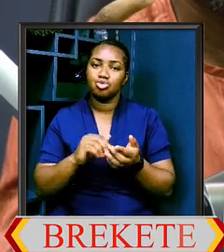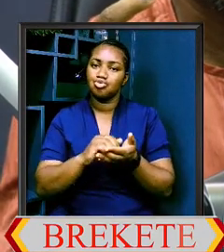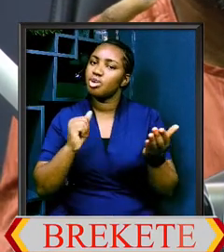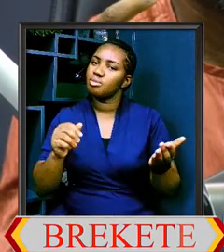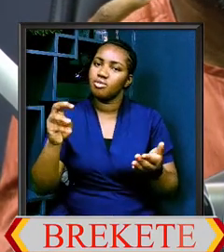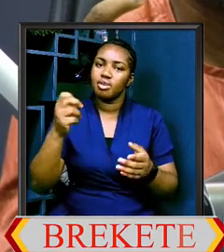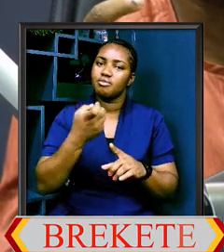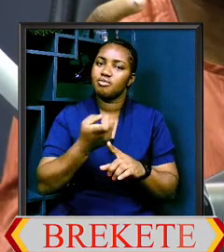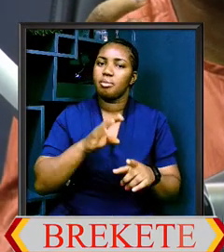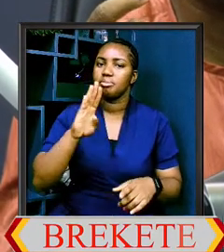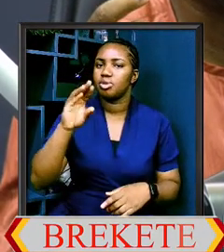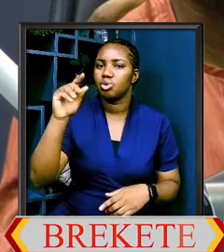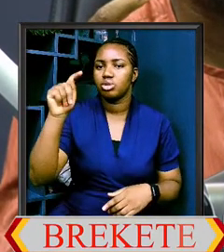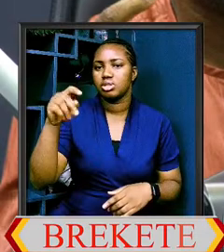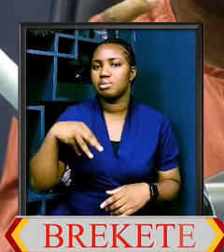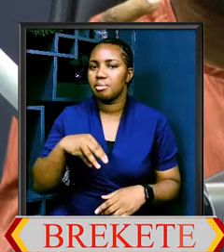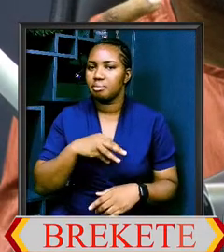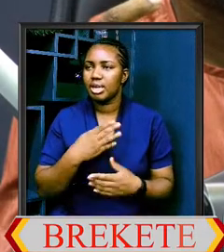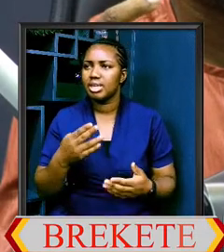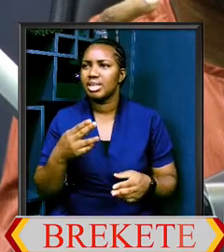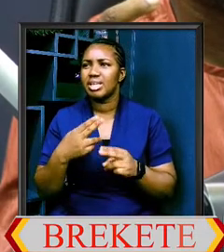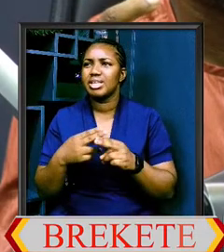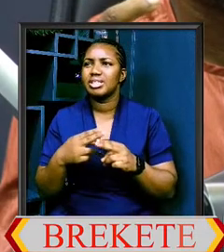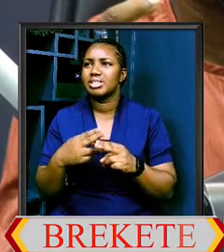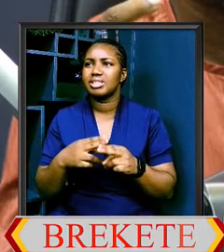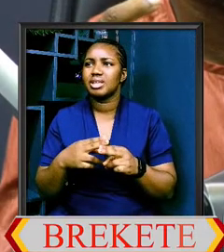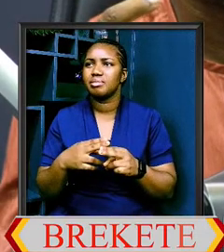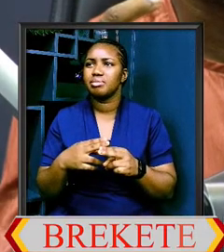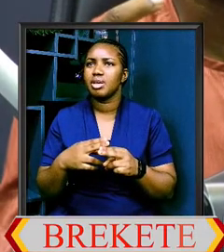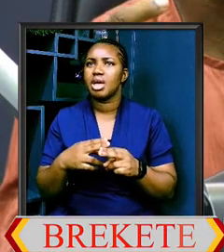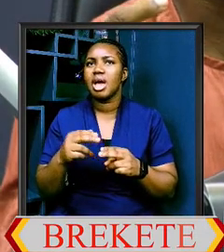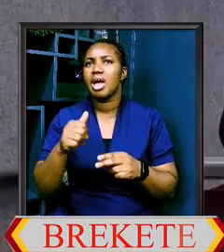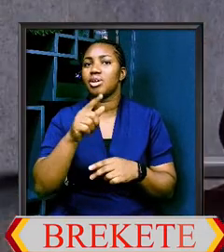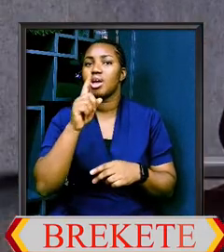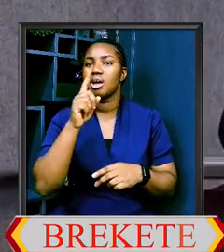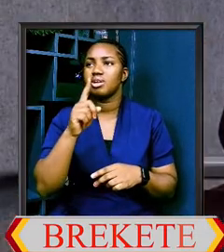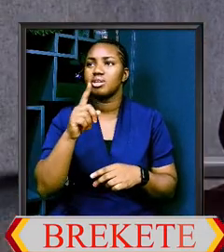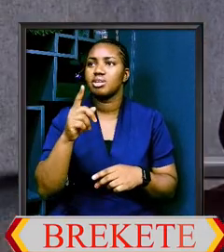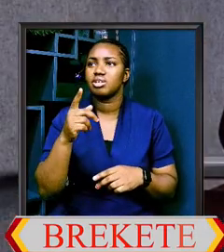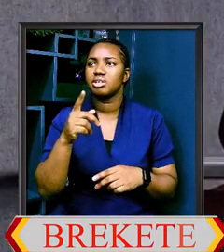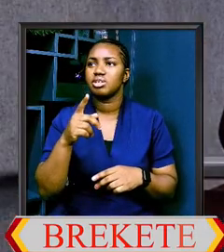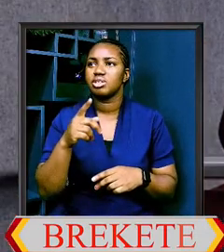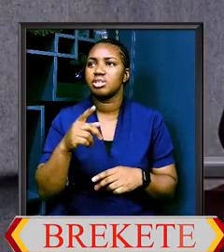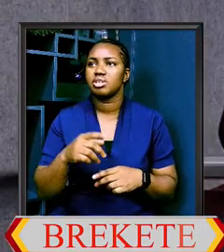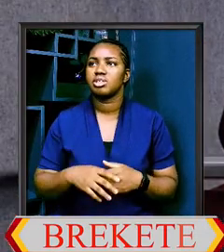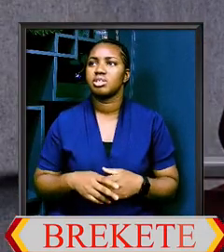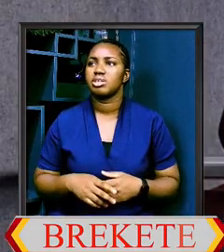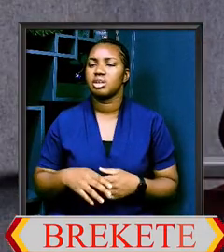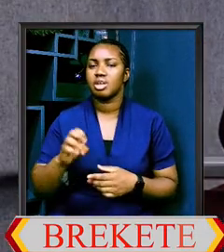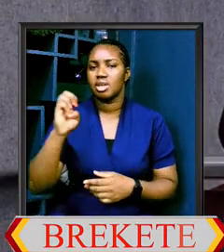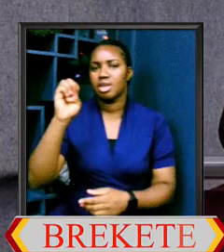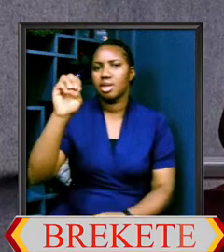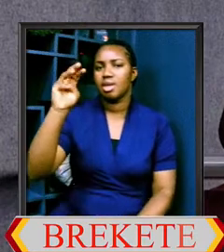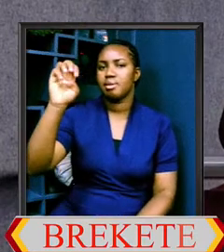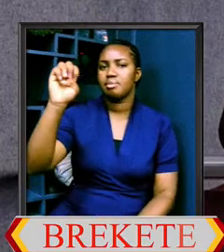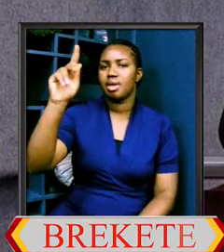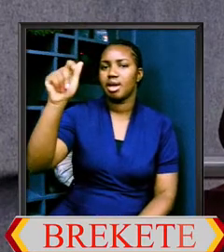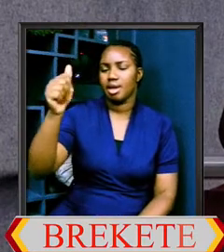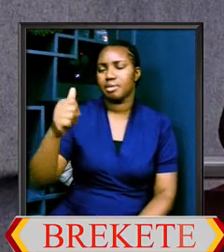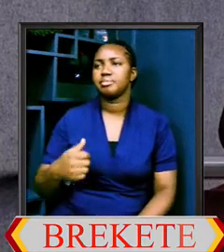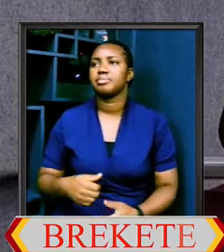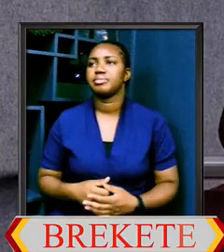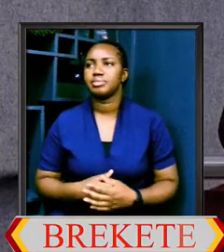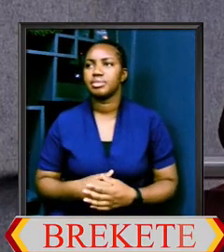members. So, Zedu from Sokoto. The Igbo man, we... Emeka, sir. Emeka? Yes,